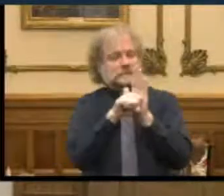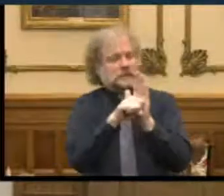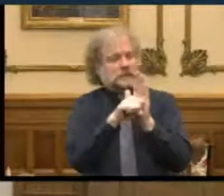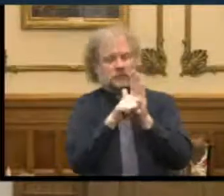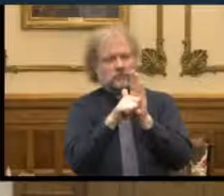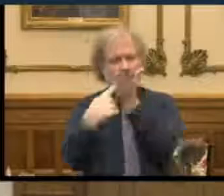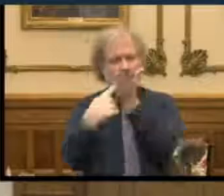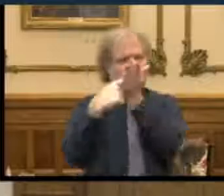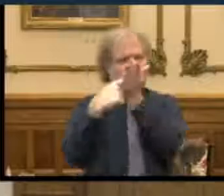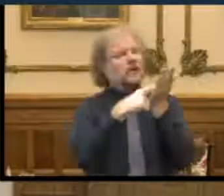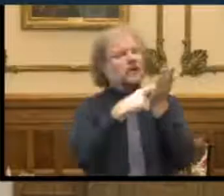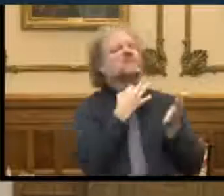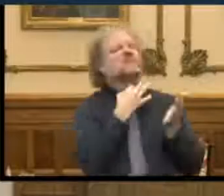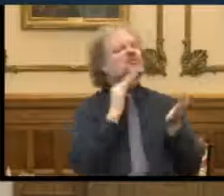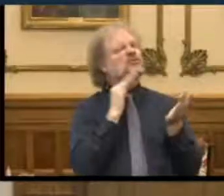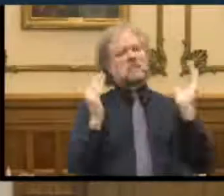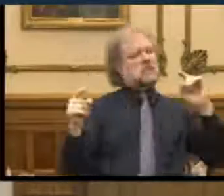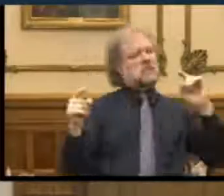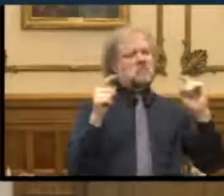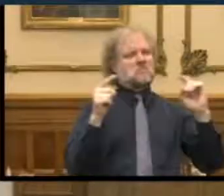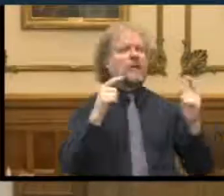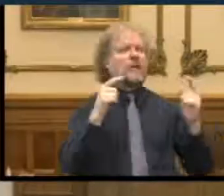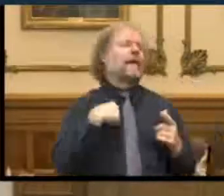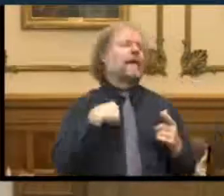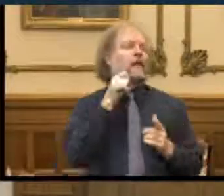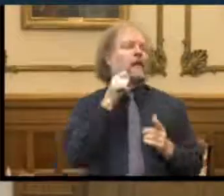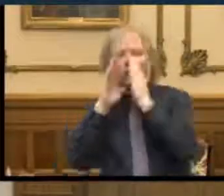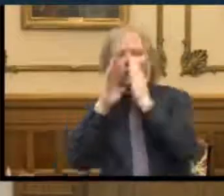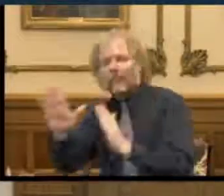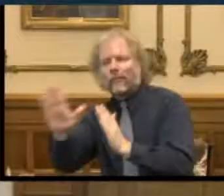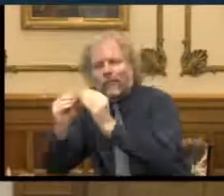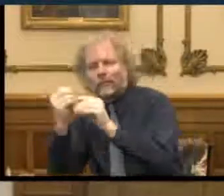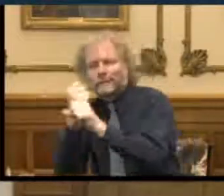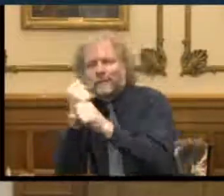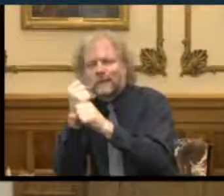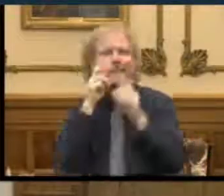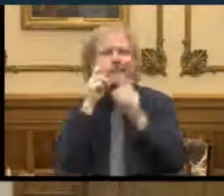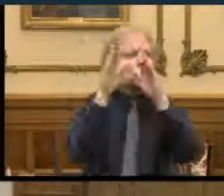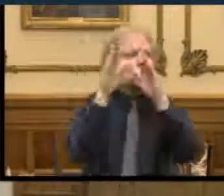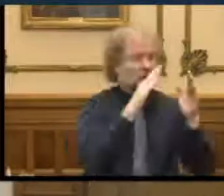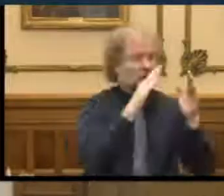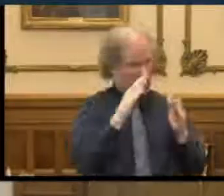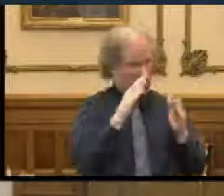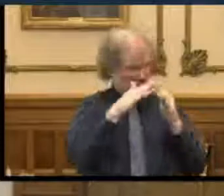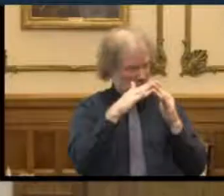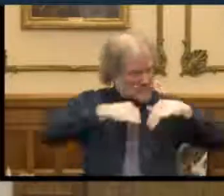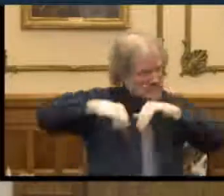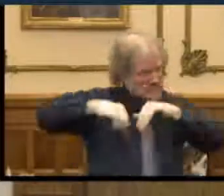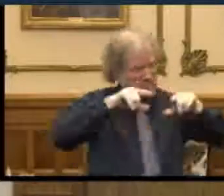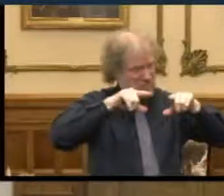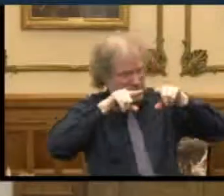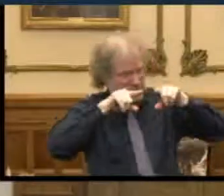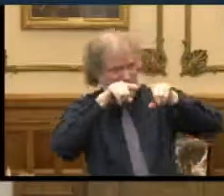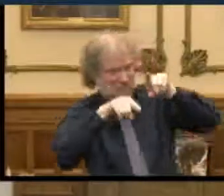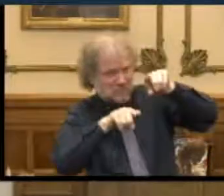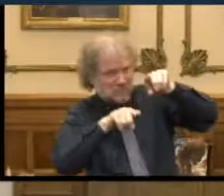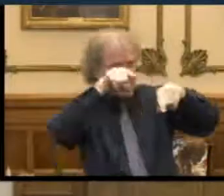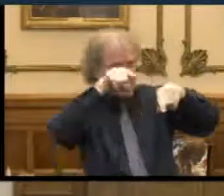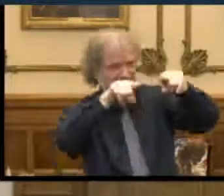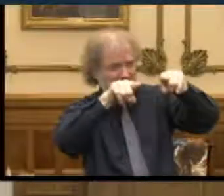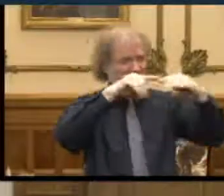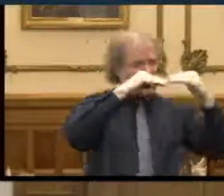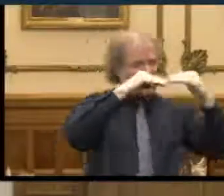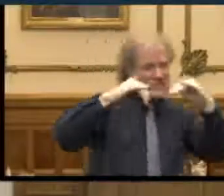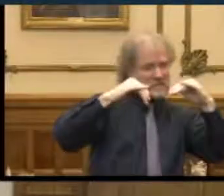we fall within them. I don't pay that much attention to their statistics. Are they about on the same track? Are we all kind of on a